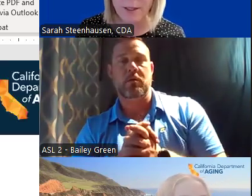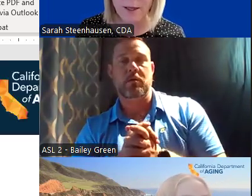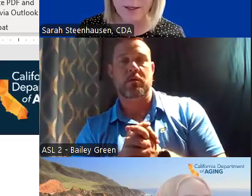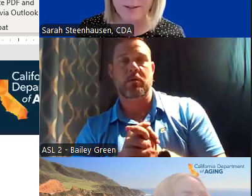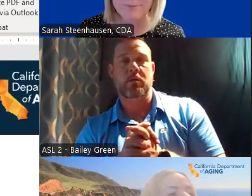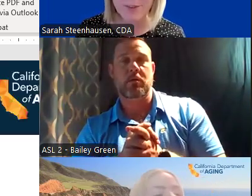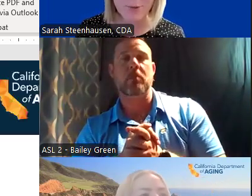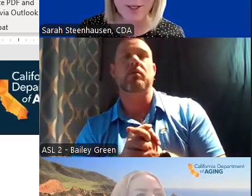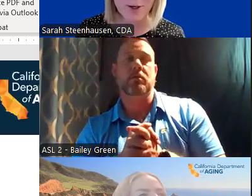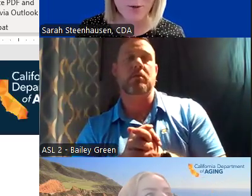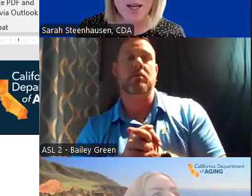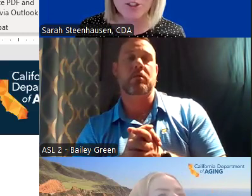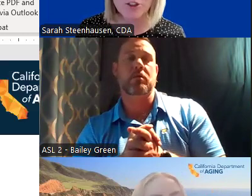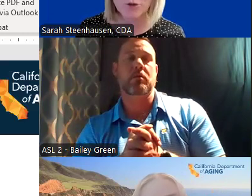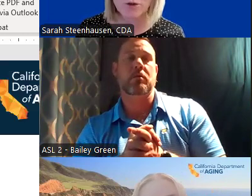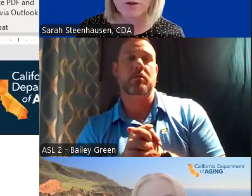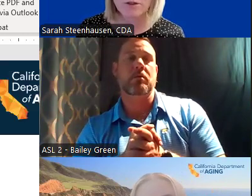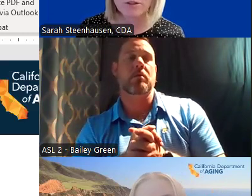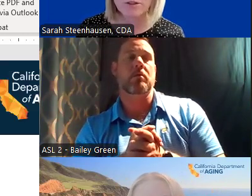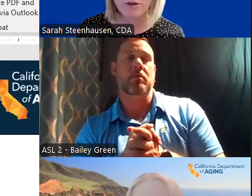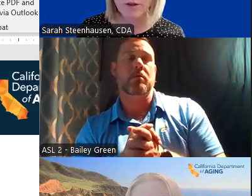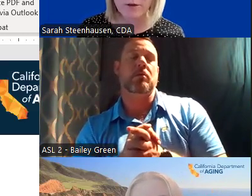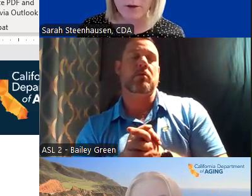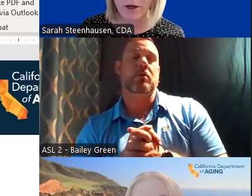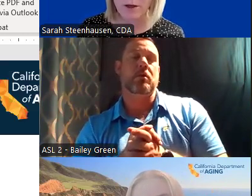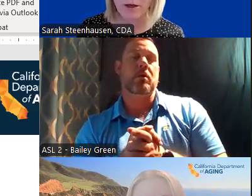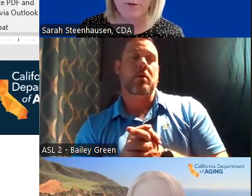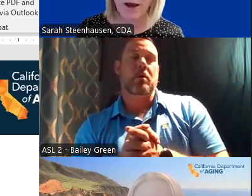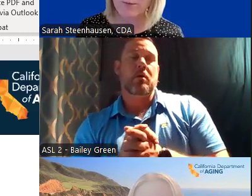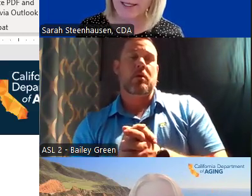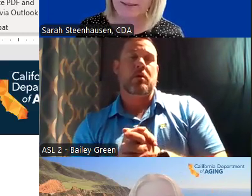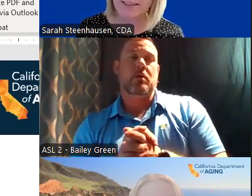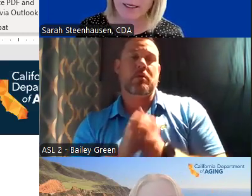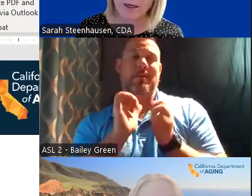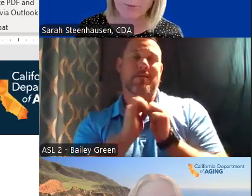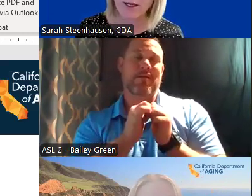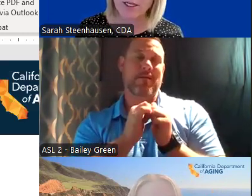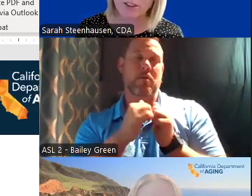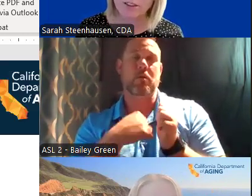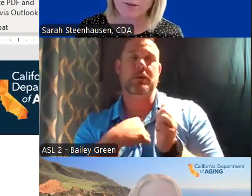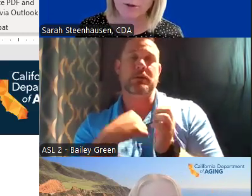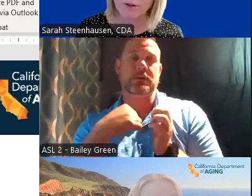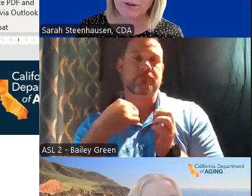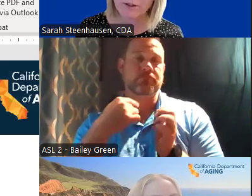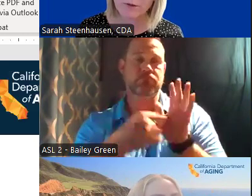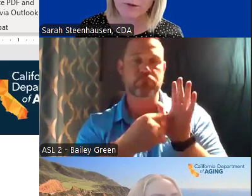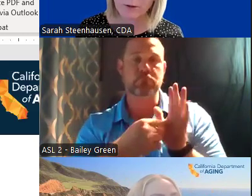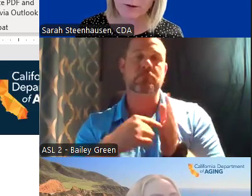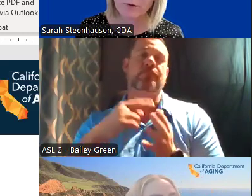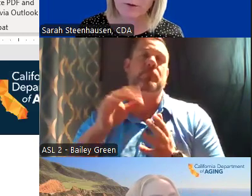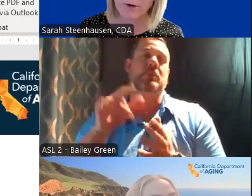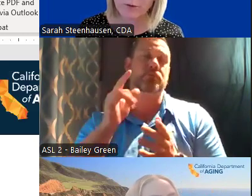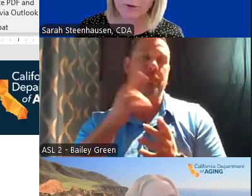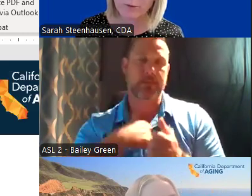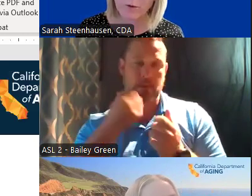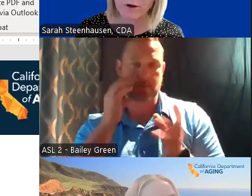Next slide. There we go. To think of how we might stand up an Aging and Disability Lived